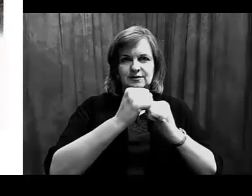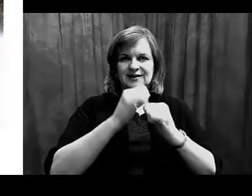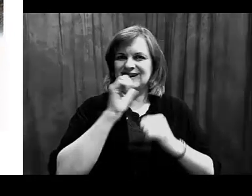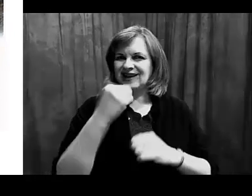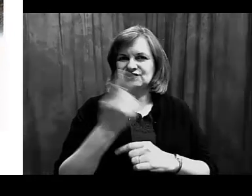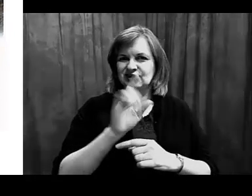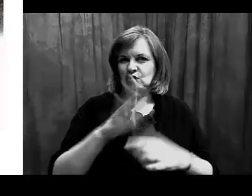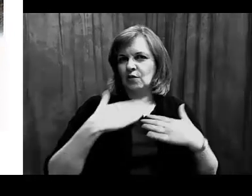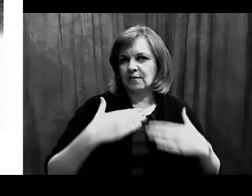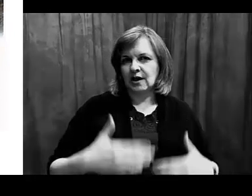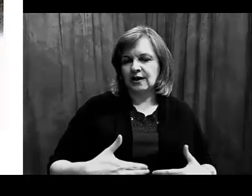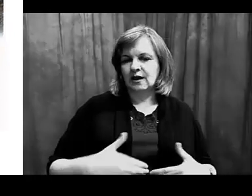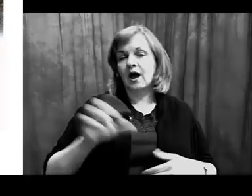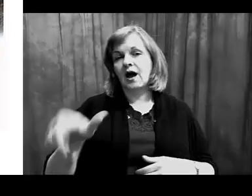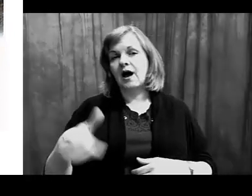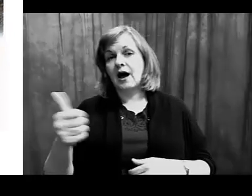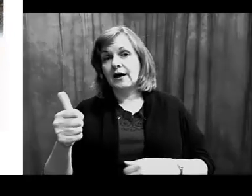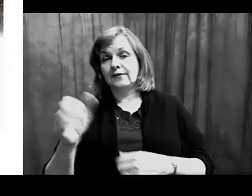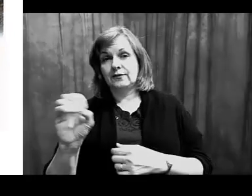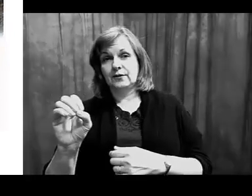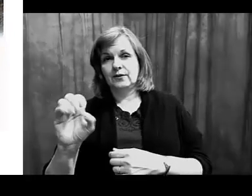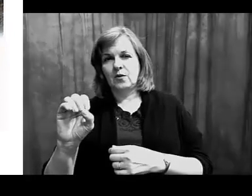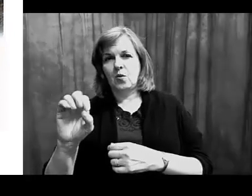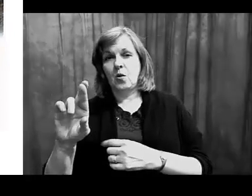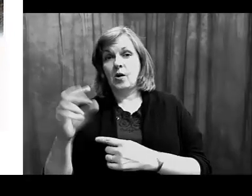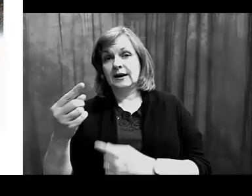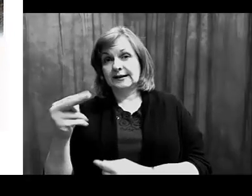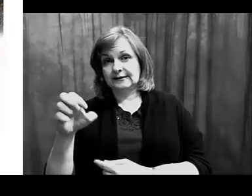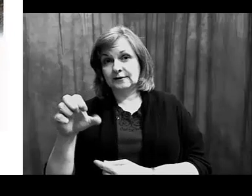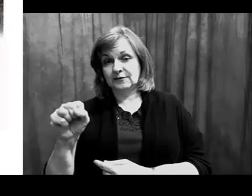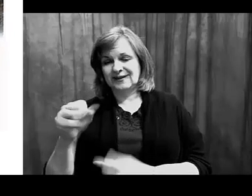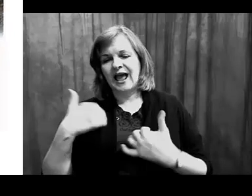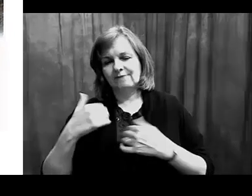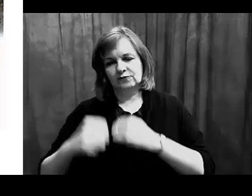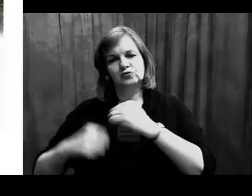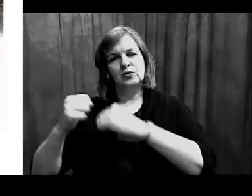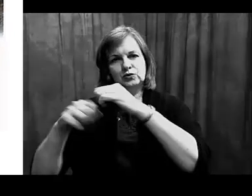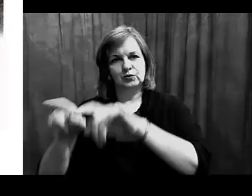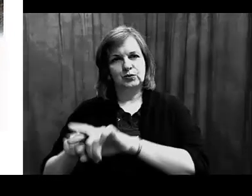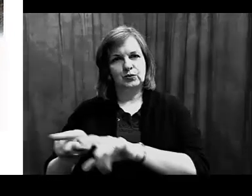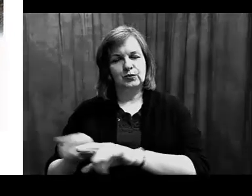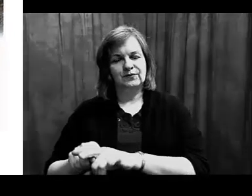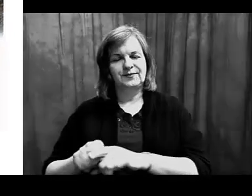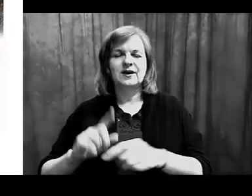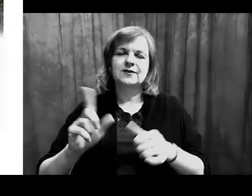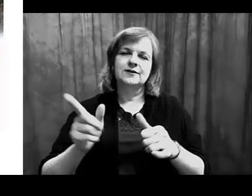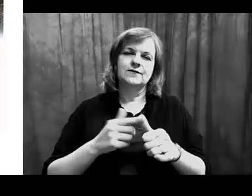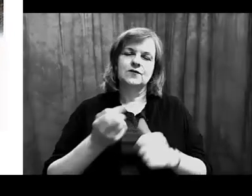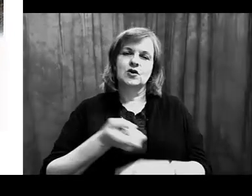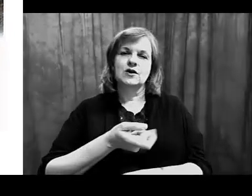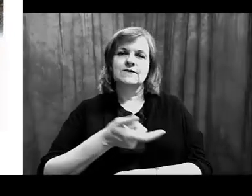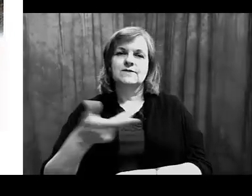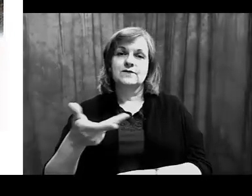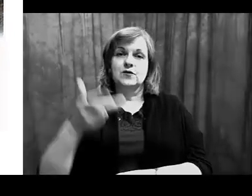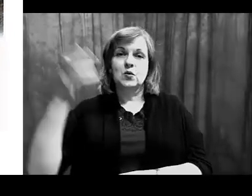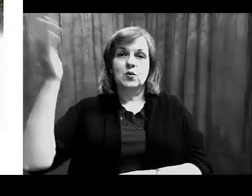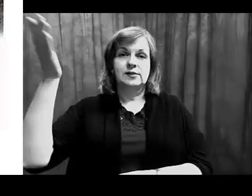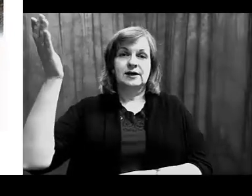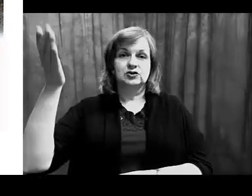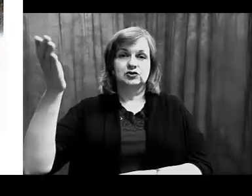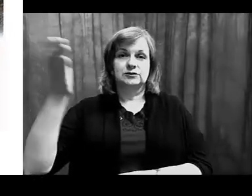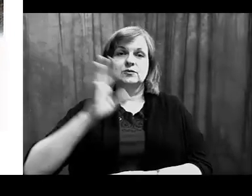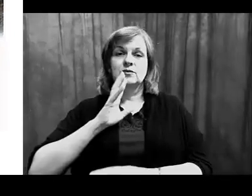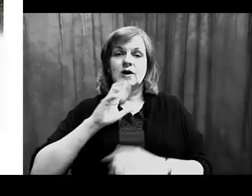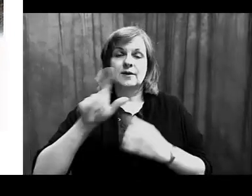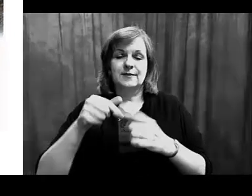you, all organisms that are alive are structured in some way. We'll spend the first couple of